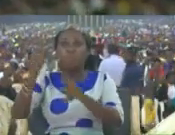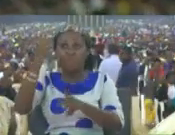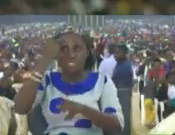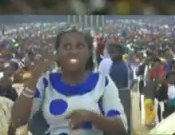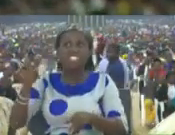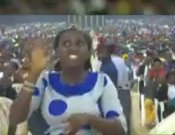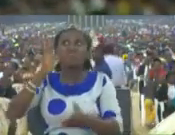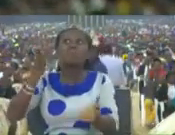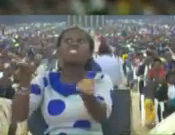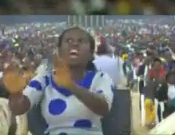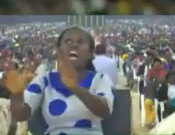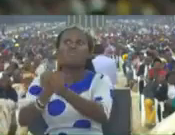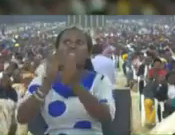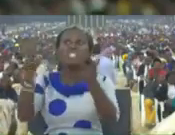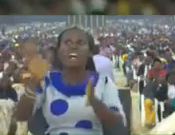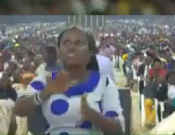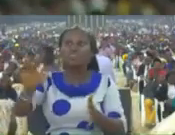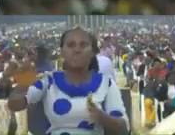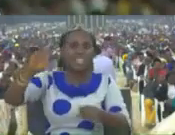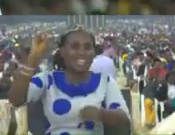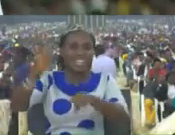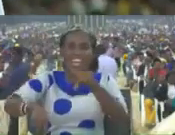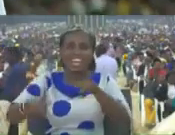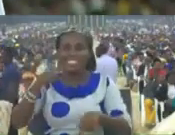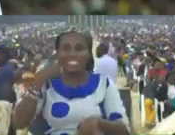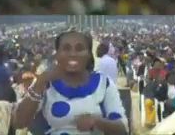so anymore.